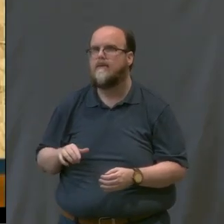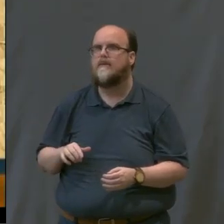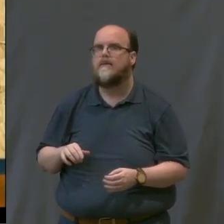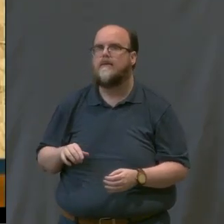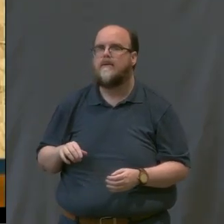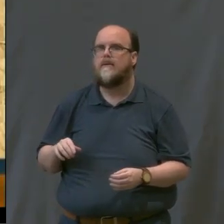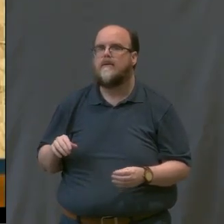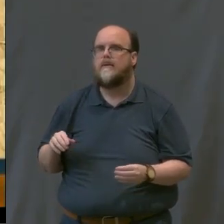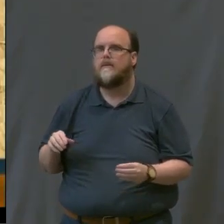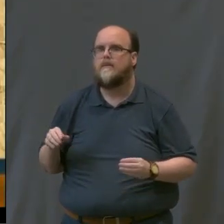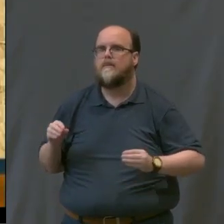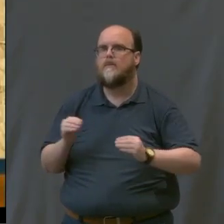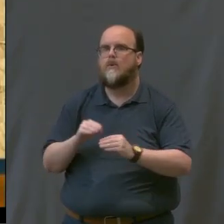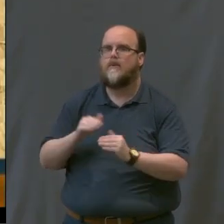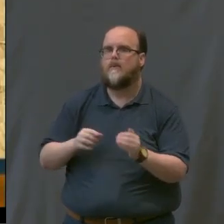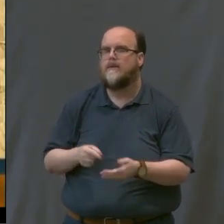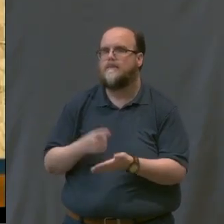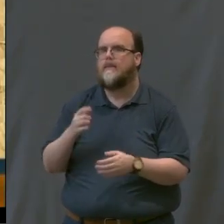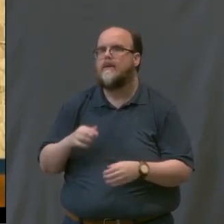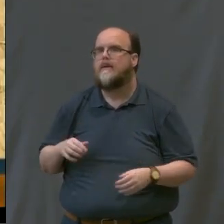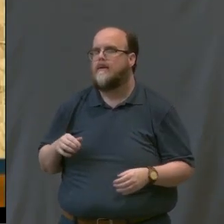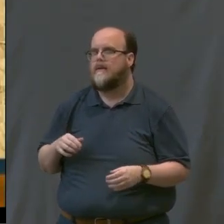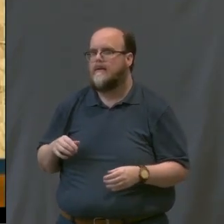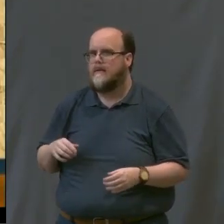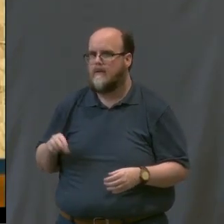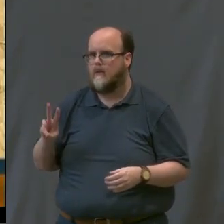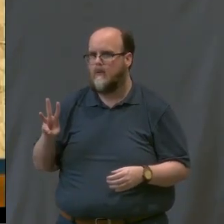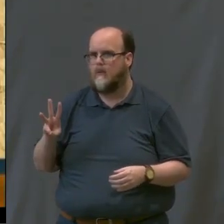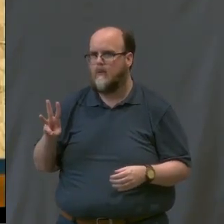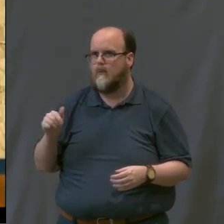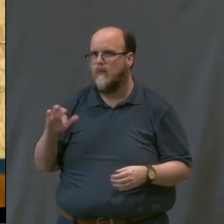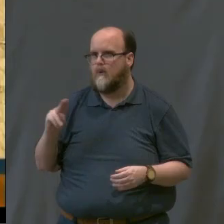more than once. It's named the Warren